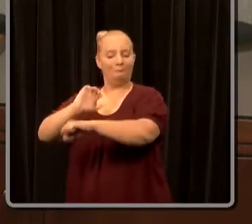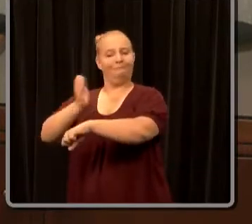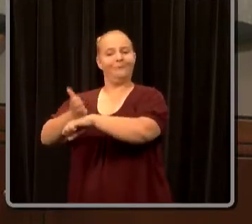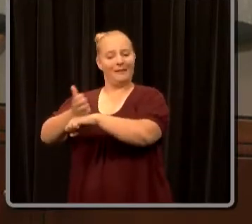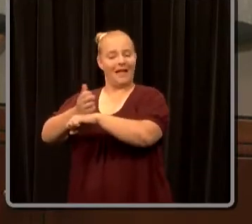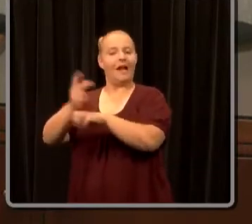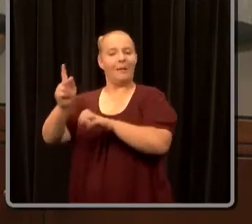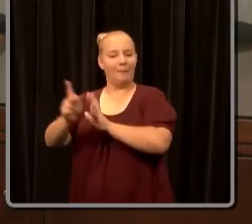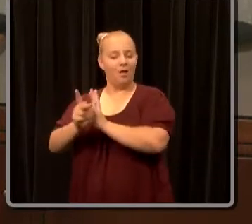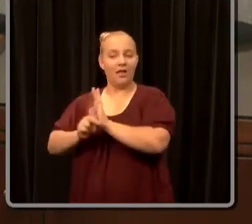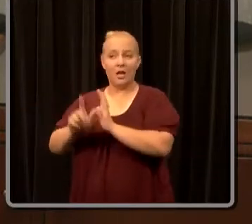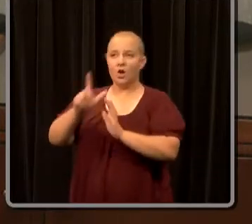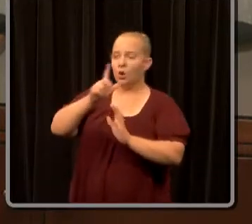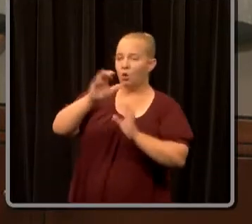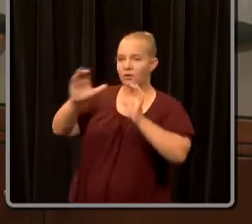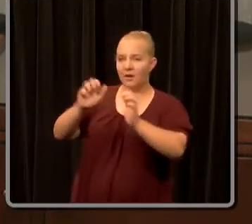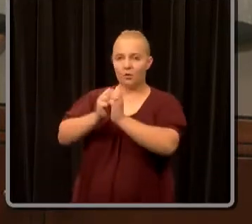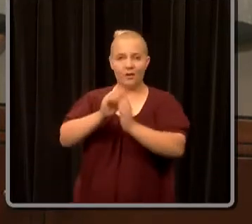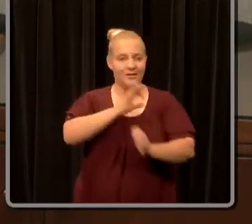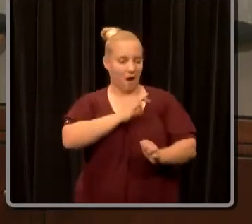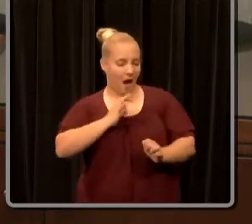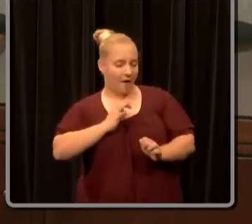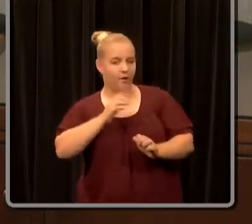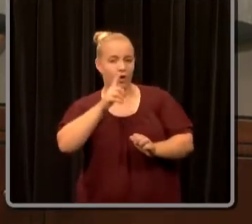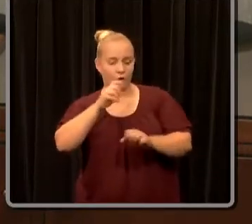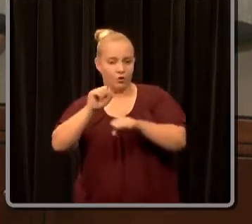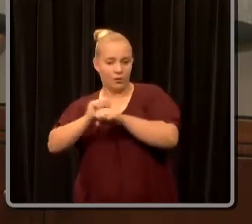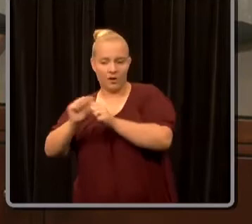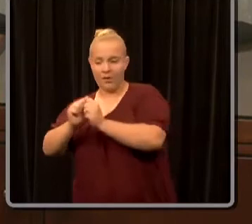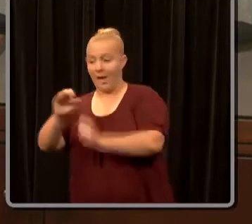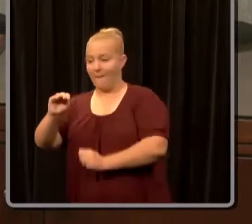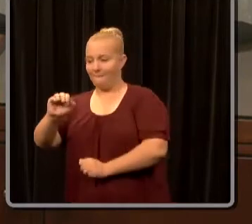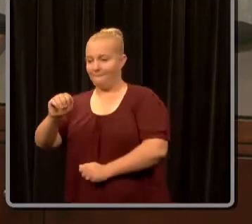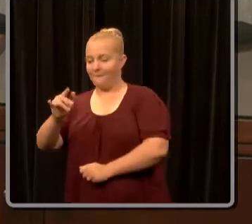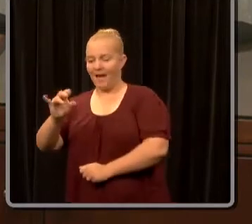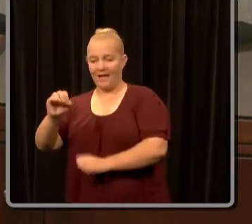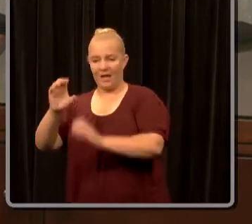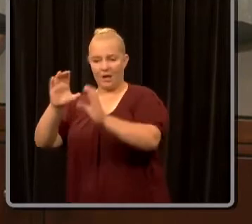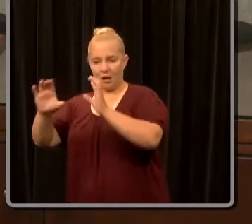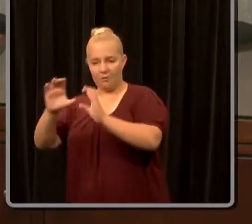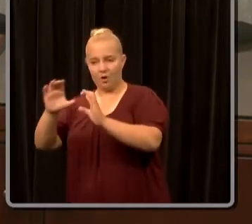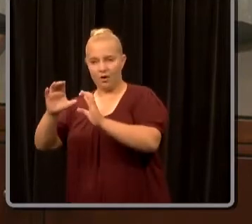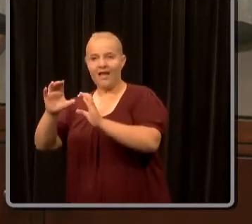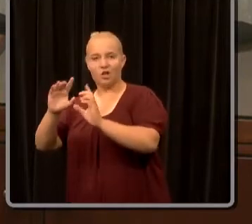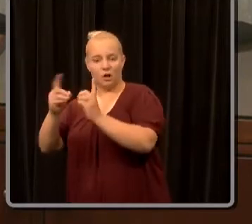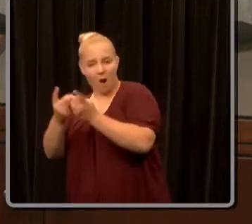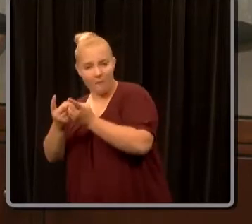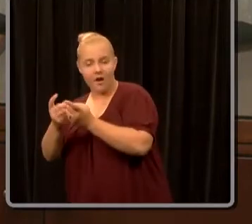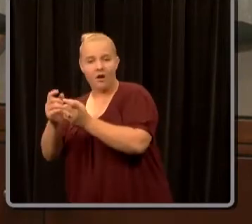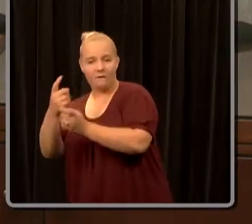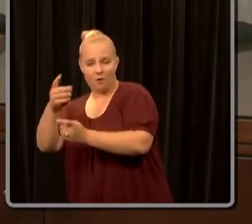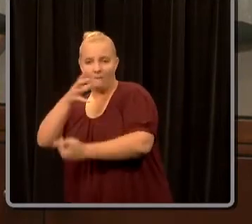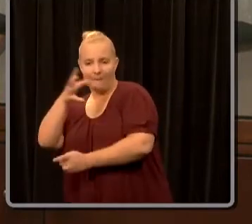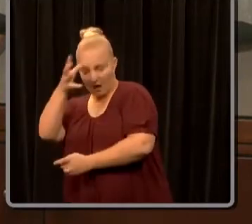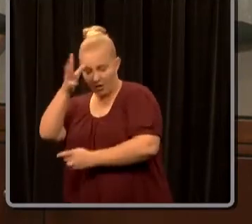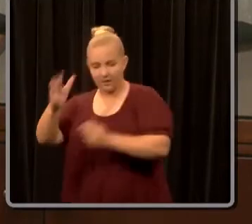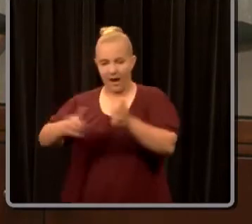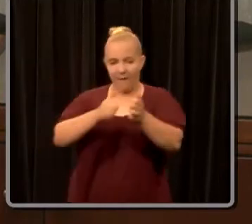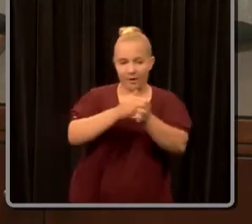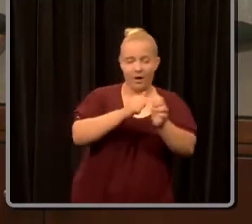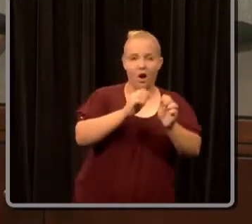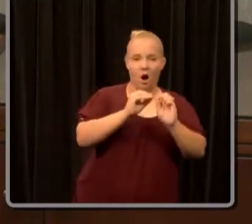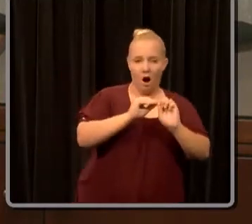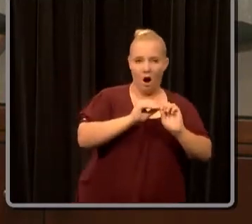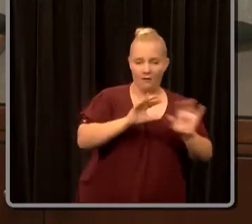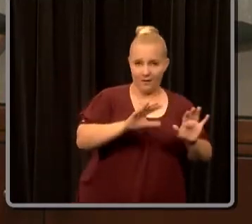of who's communicating with the staff, who's working with Maggie and her department on communication for parents, updating obviously the